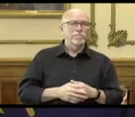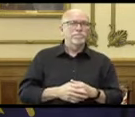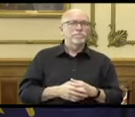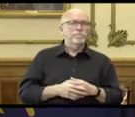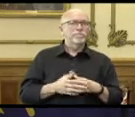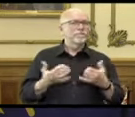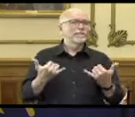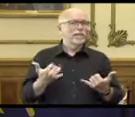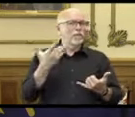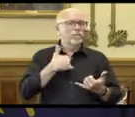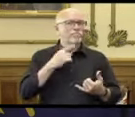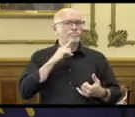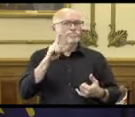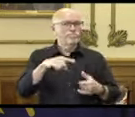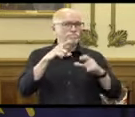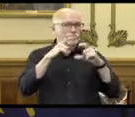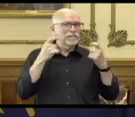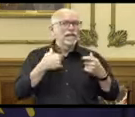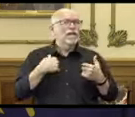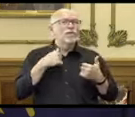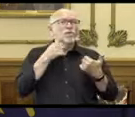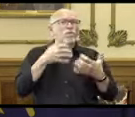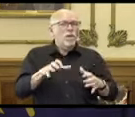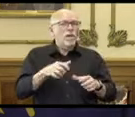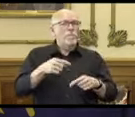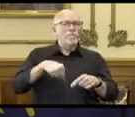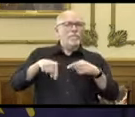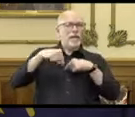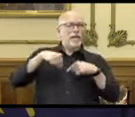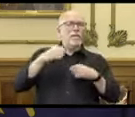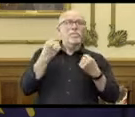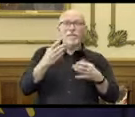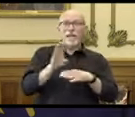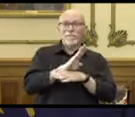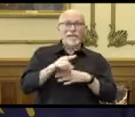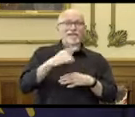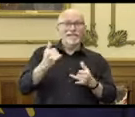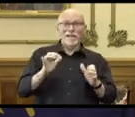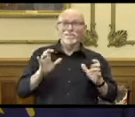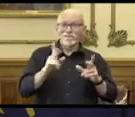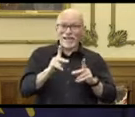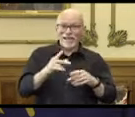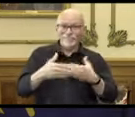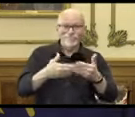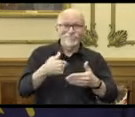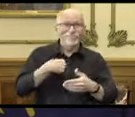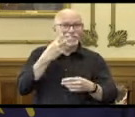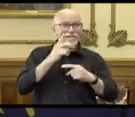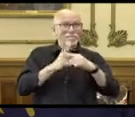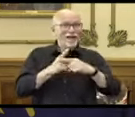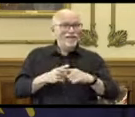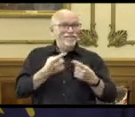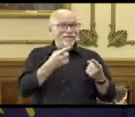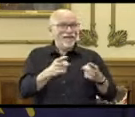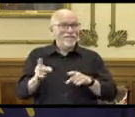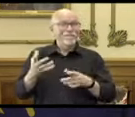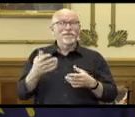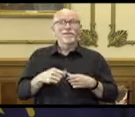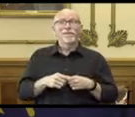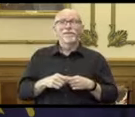right now is so that we don't have to. We have so many of our businesses that are back online. We're seeing positive trends. I need to get